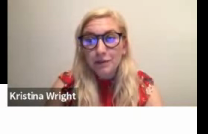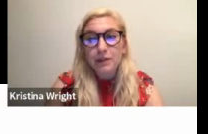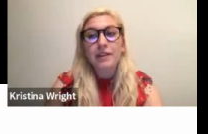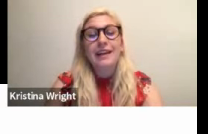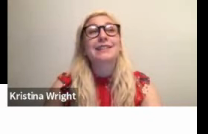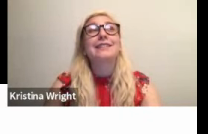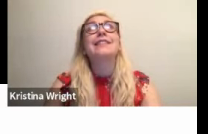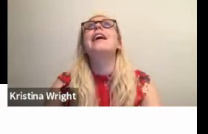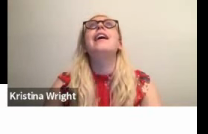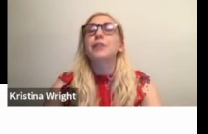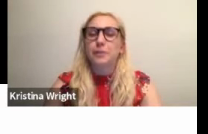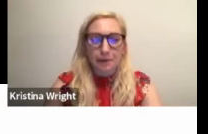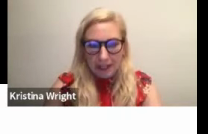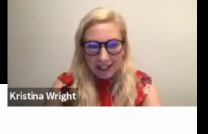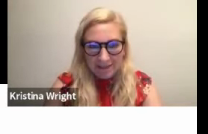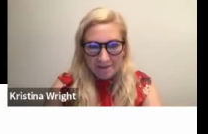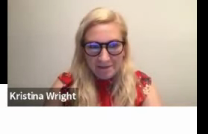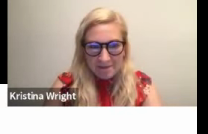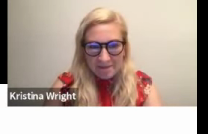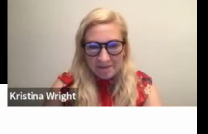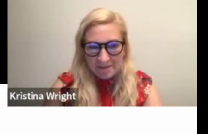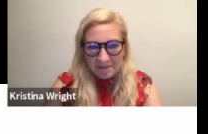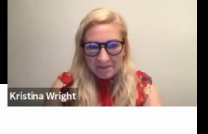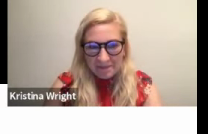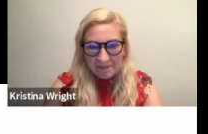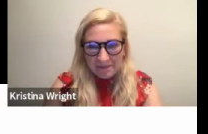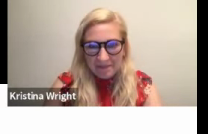straight to a computer. That has never been me.